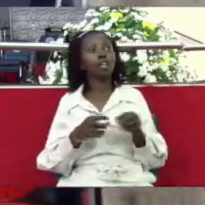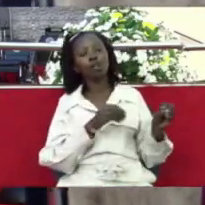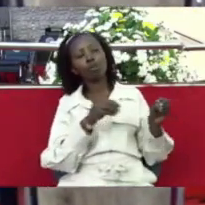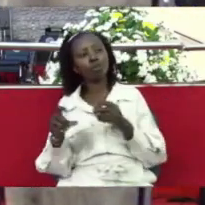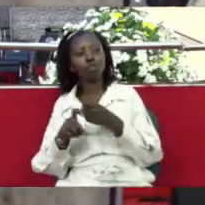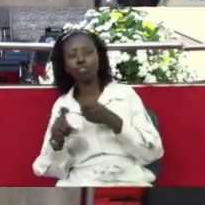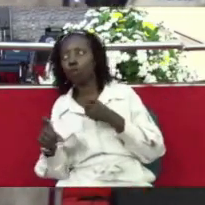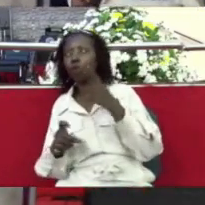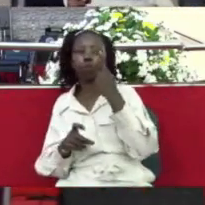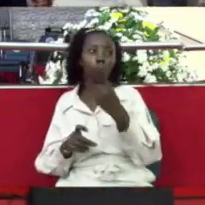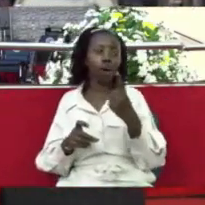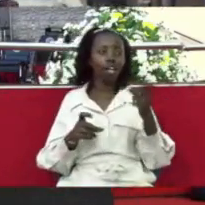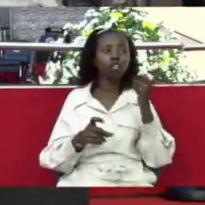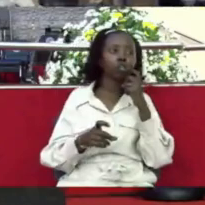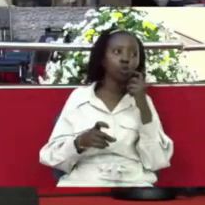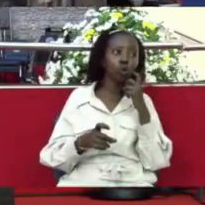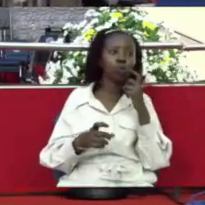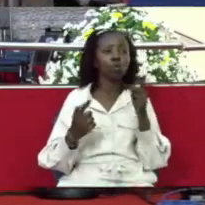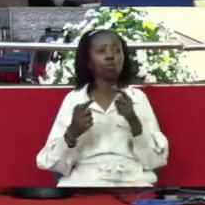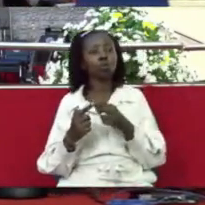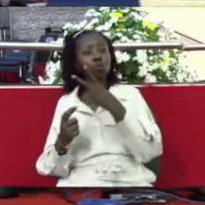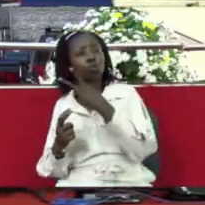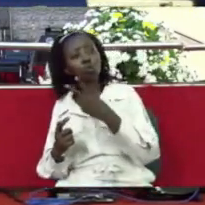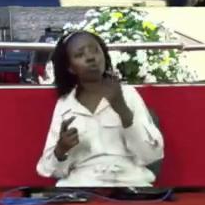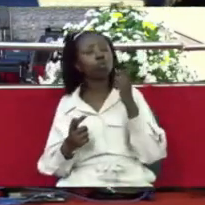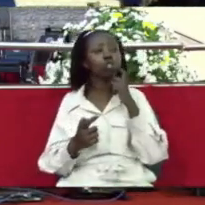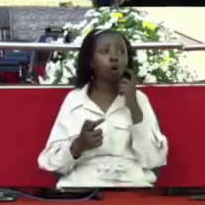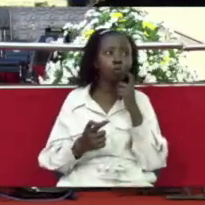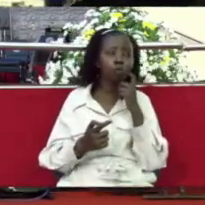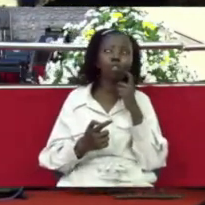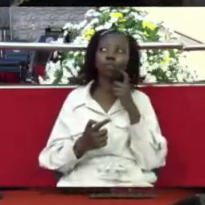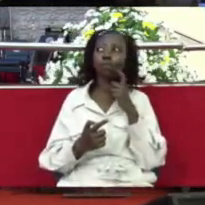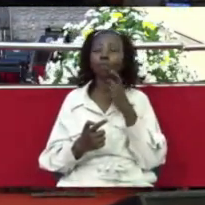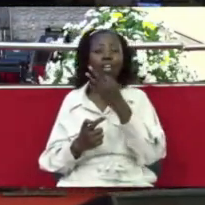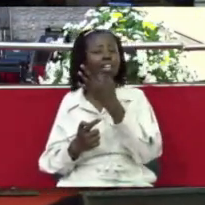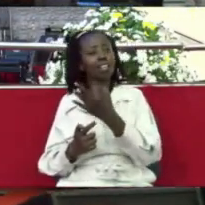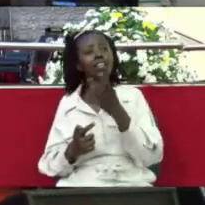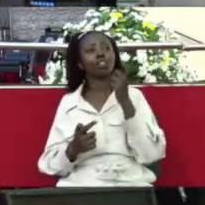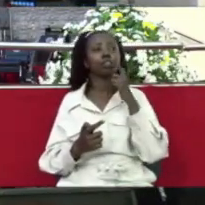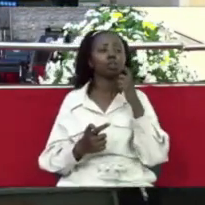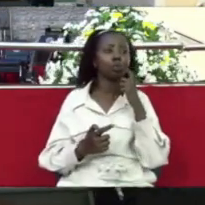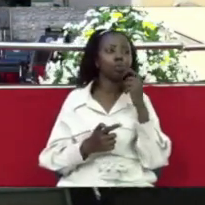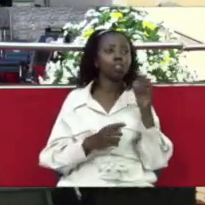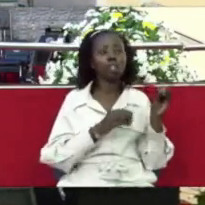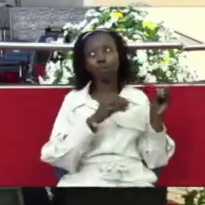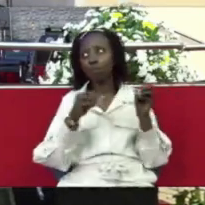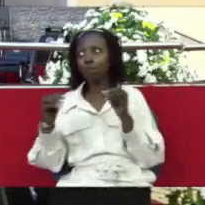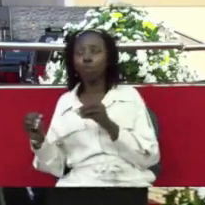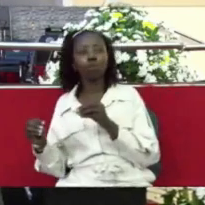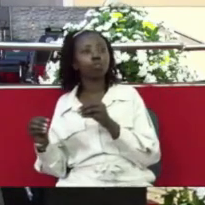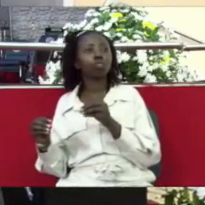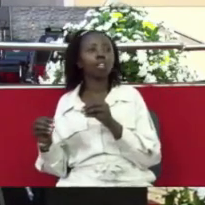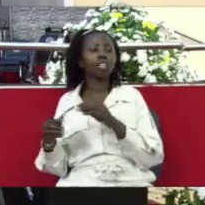akatoka katika duka moja, to two stores akapata duka ya pili, to three stores kwa duka ya tatu akaipata. And the last